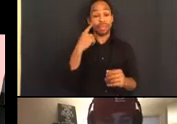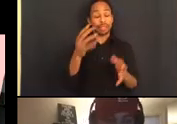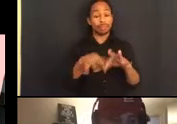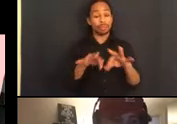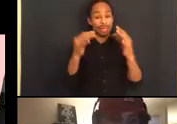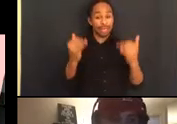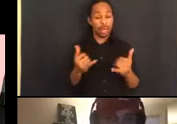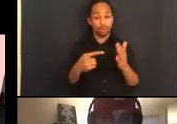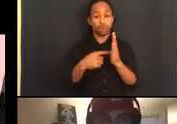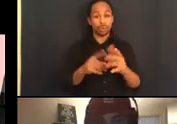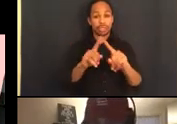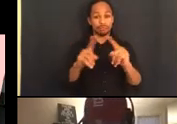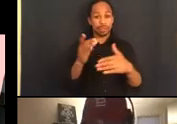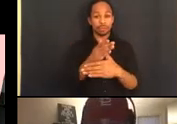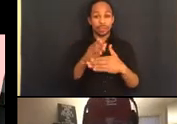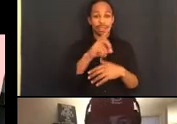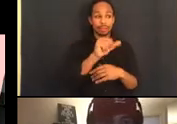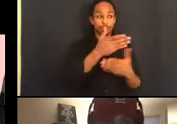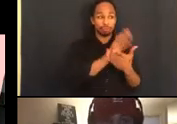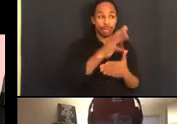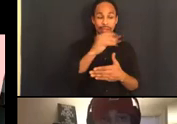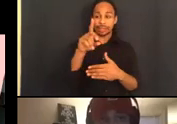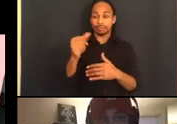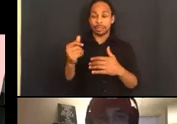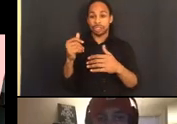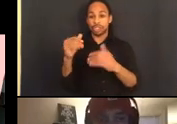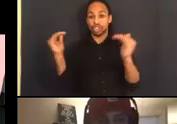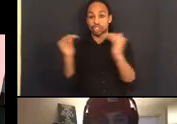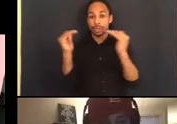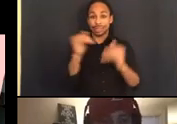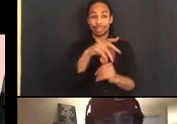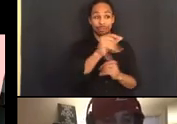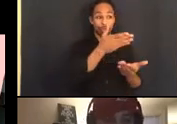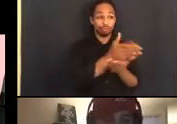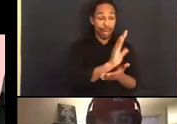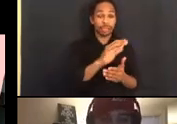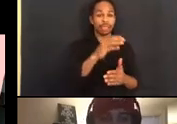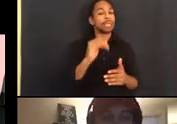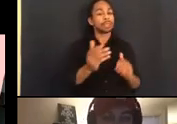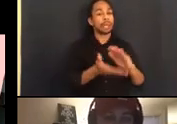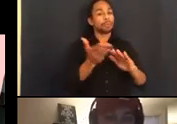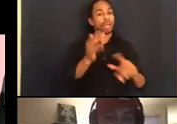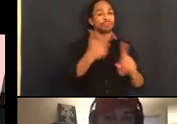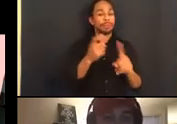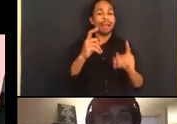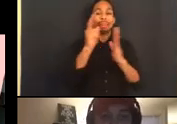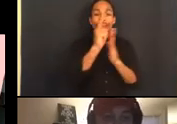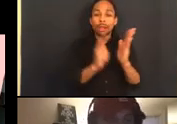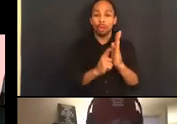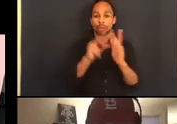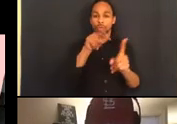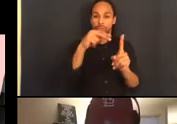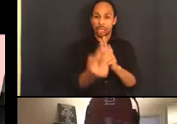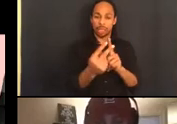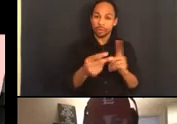between disability rights and disability justice. Disability rights is operating from this legal framework that, quite frankly, allows a lot